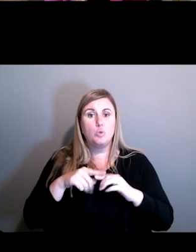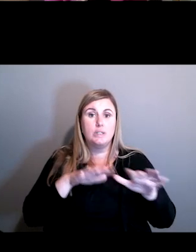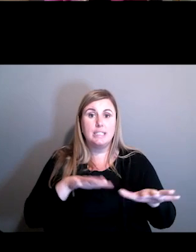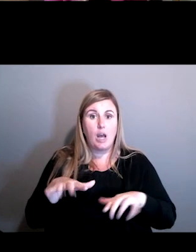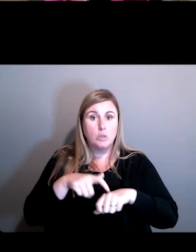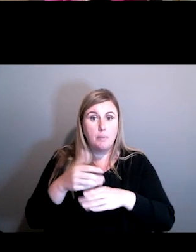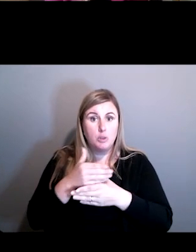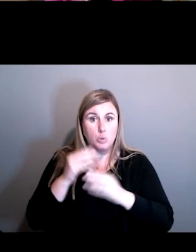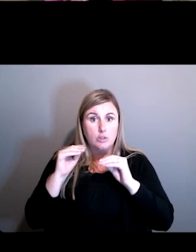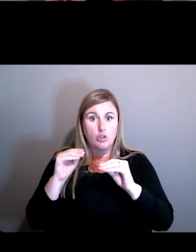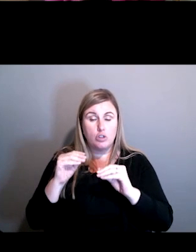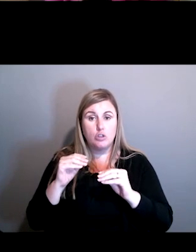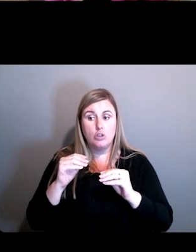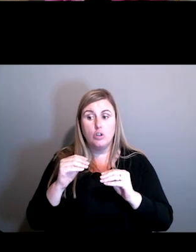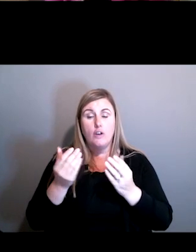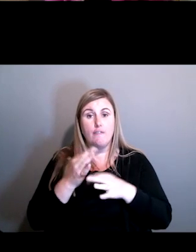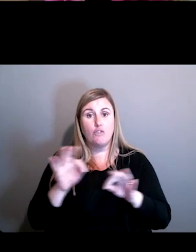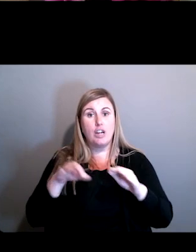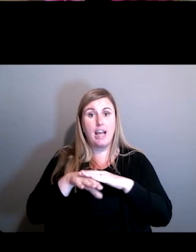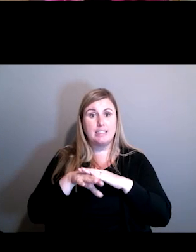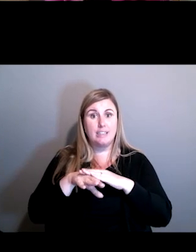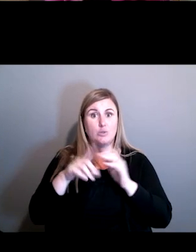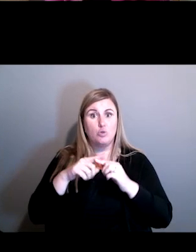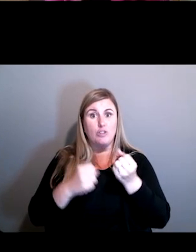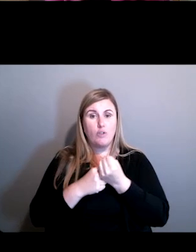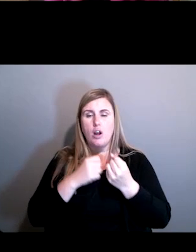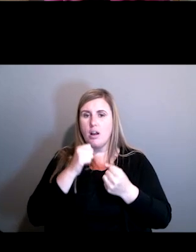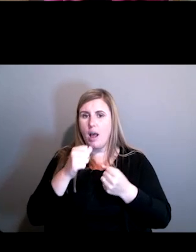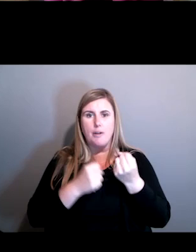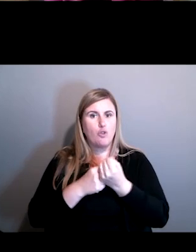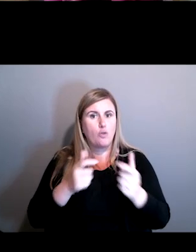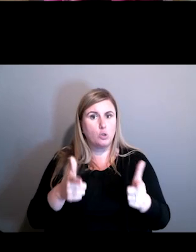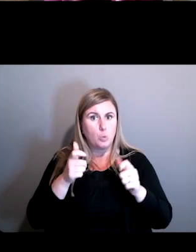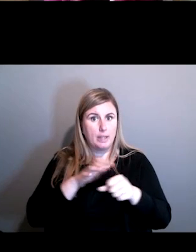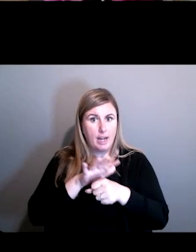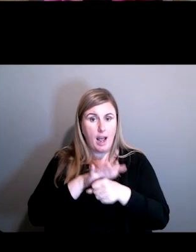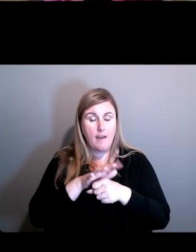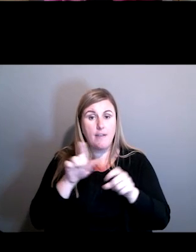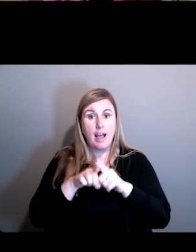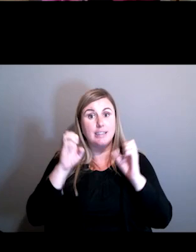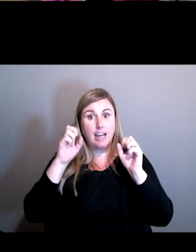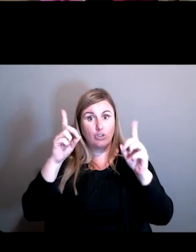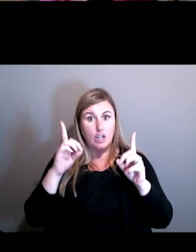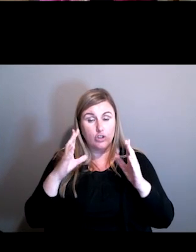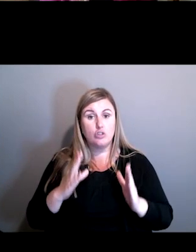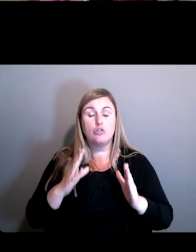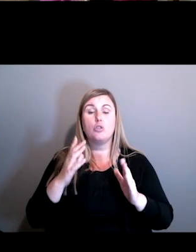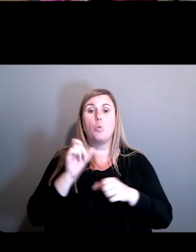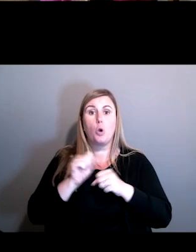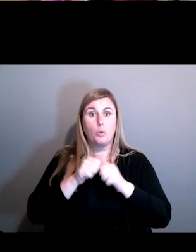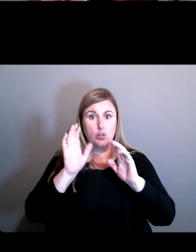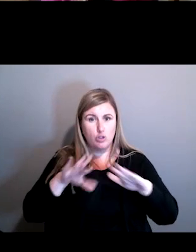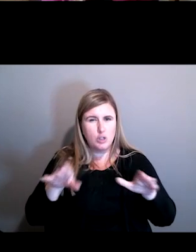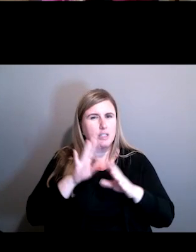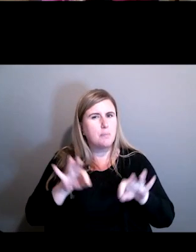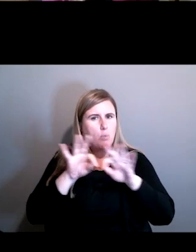downtime in between instruction, free access to reinforcers, and not being reinforced quickly enough. As educators working with children, it is